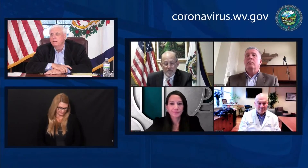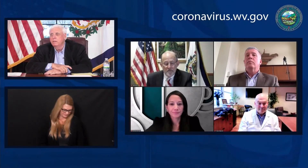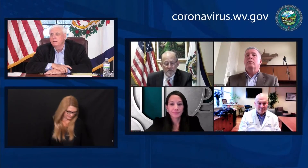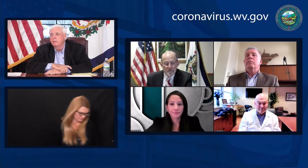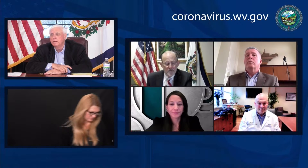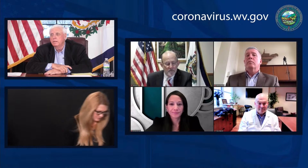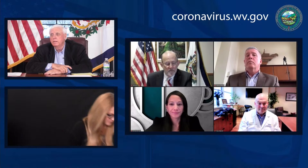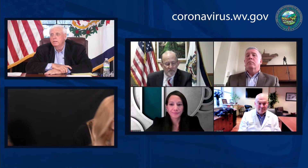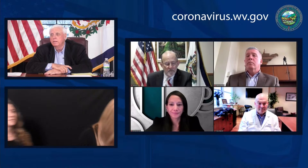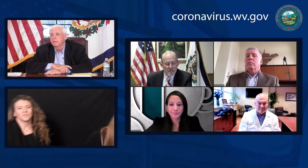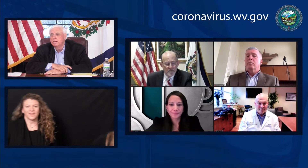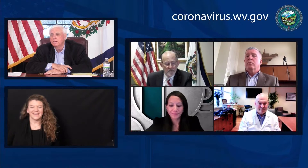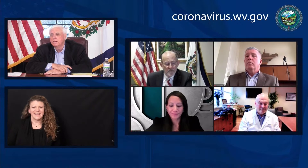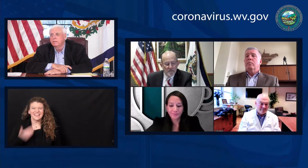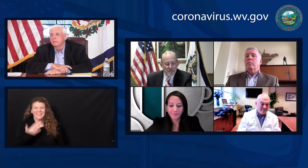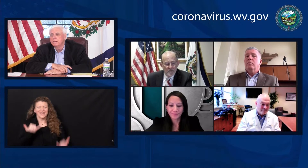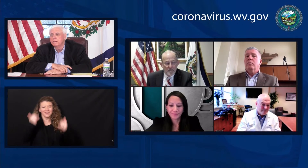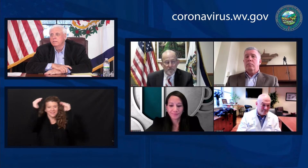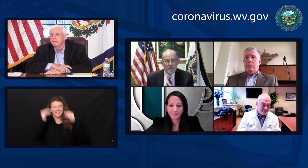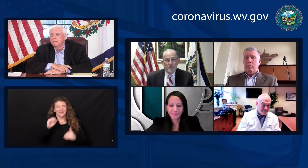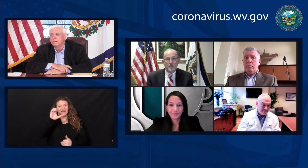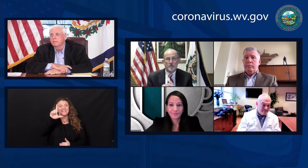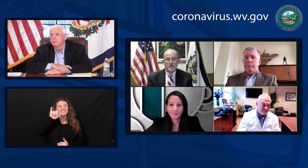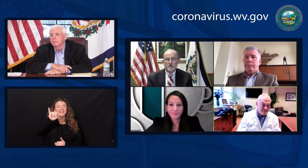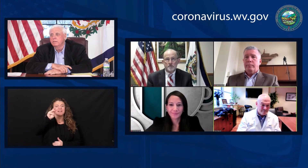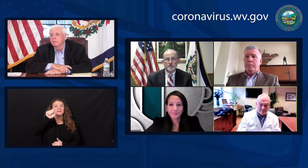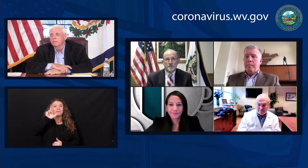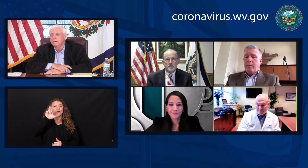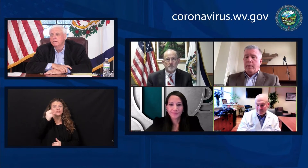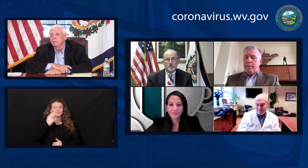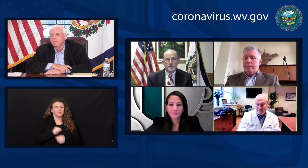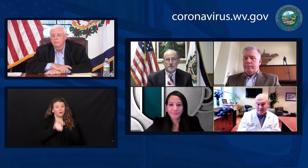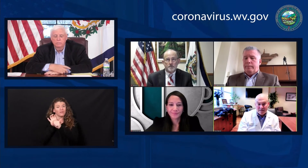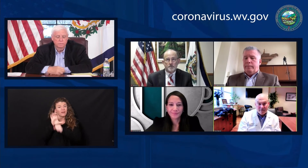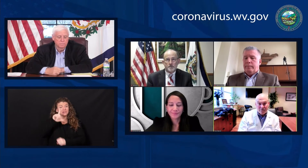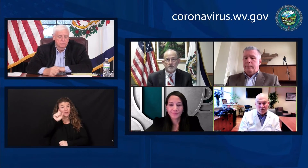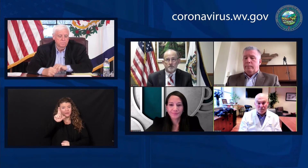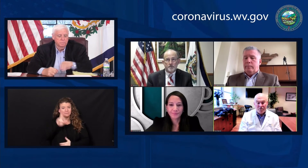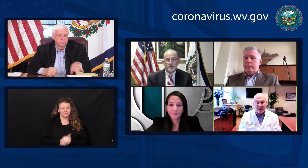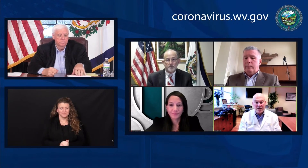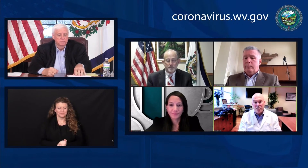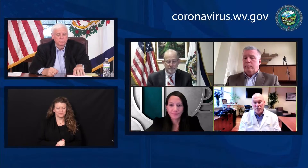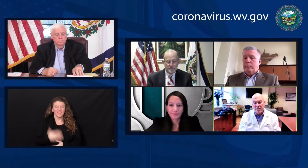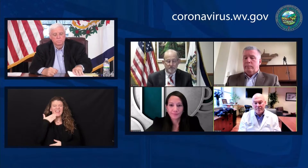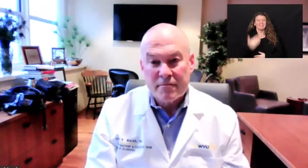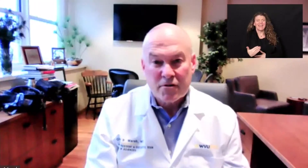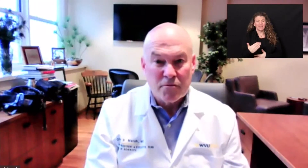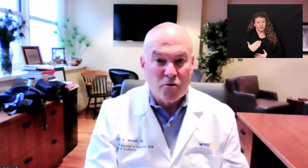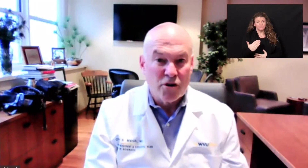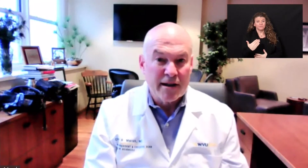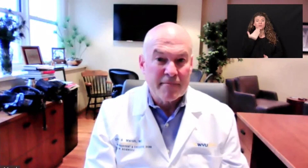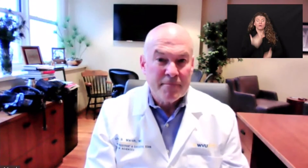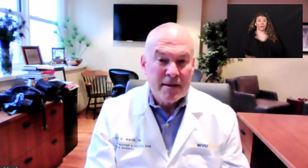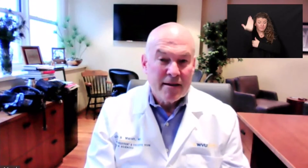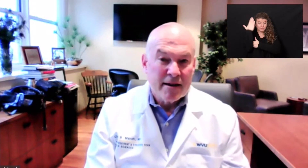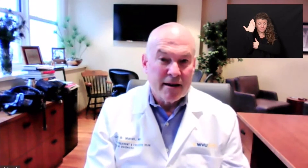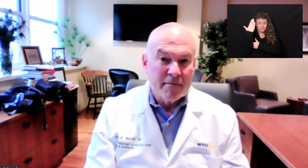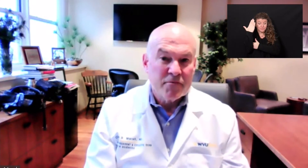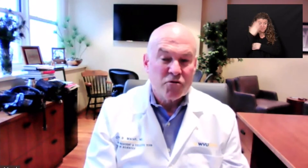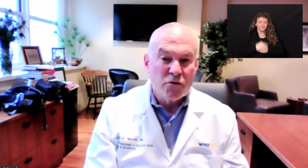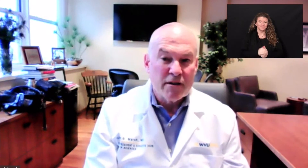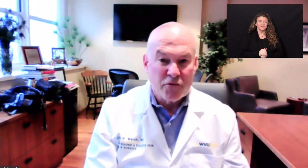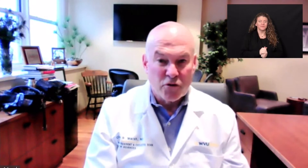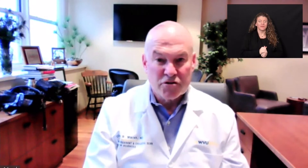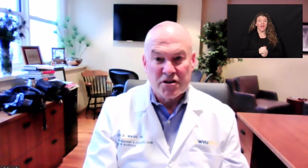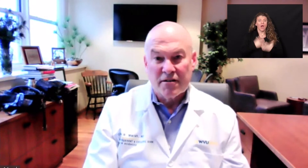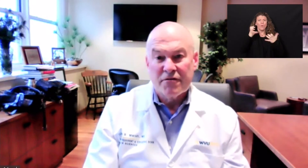thank you, Governor. Let's now go to Dr. Clay Marsh, our coronavirus czar. Well, thank you and good morning.